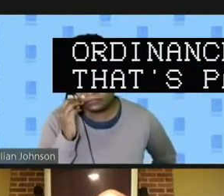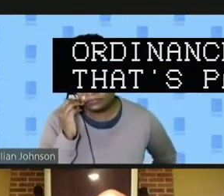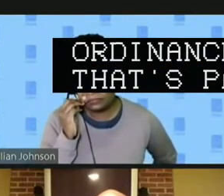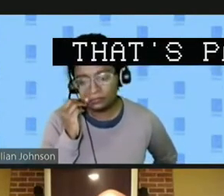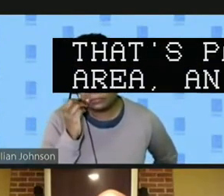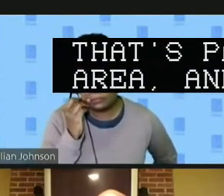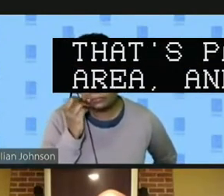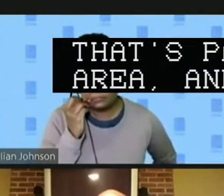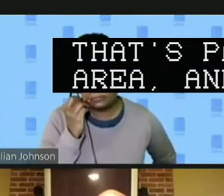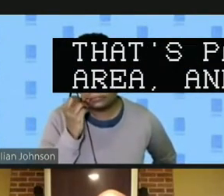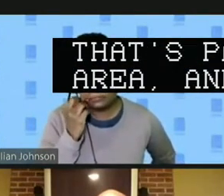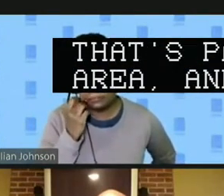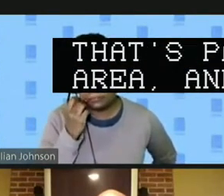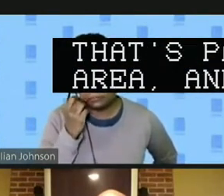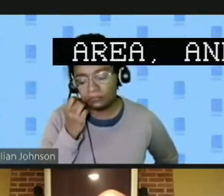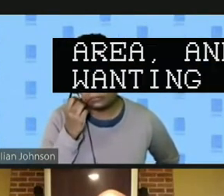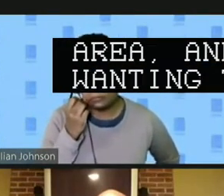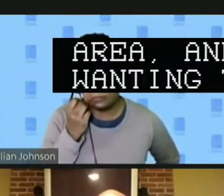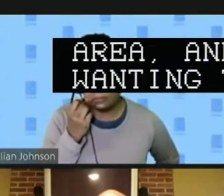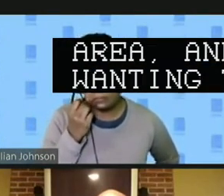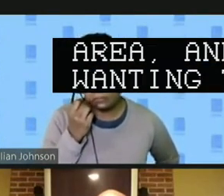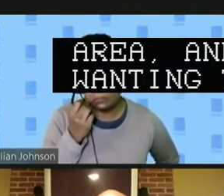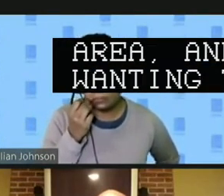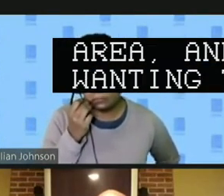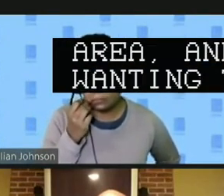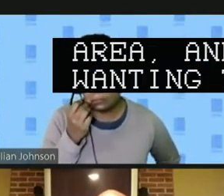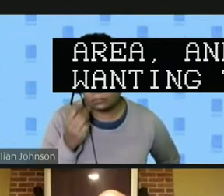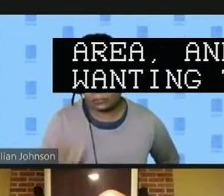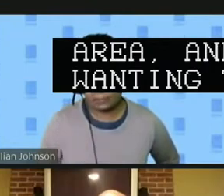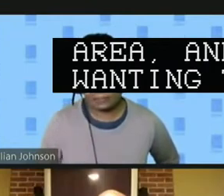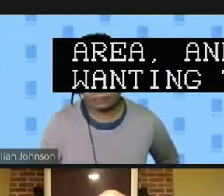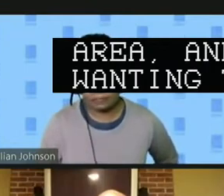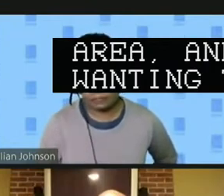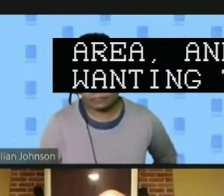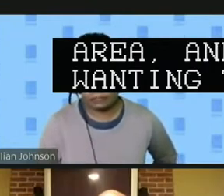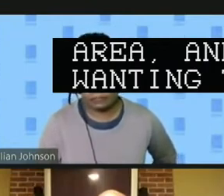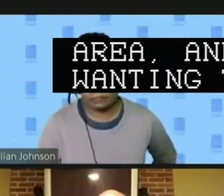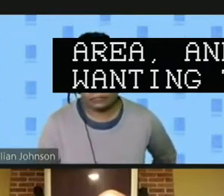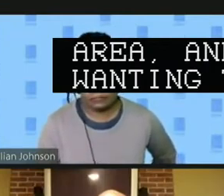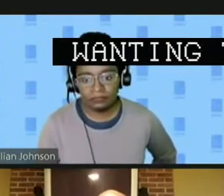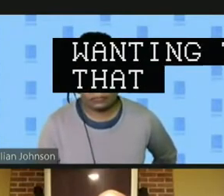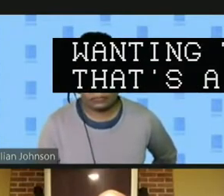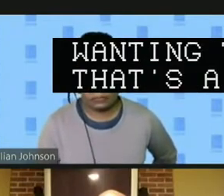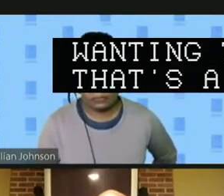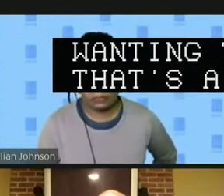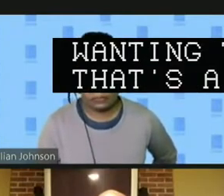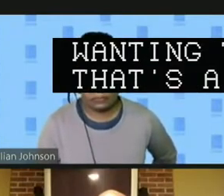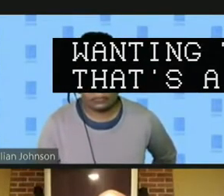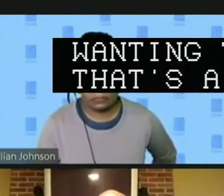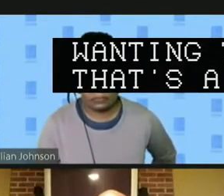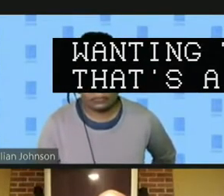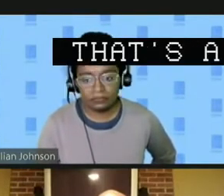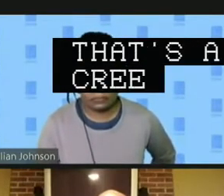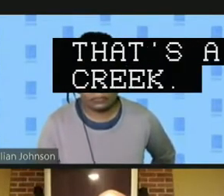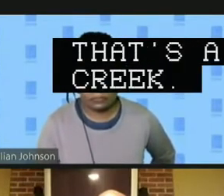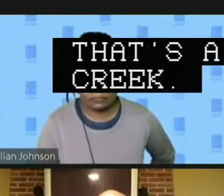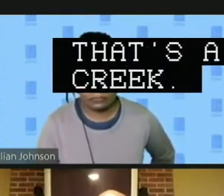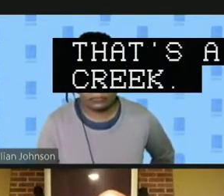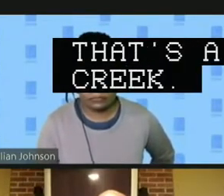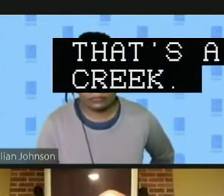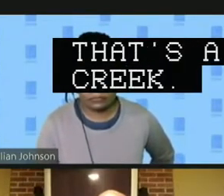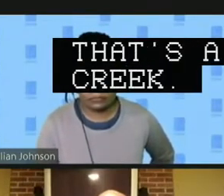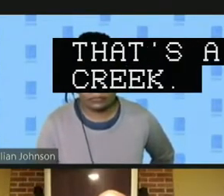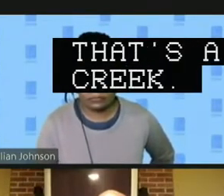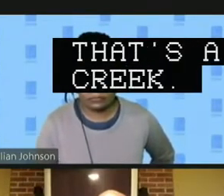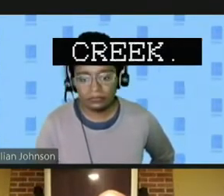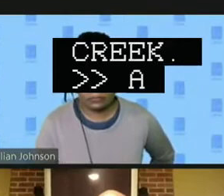to keep it that way. But so it's a large creek. Mr. Creedle, are you aware, I'm sure you